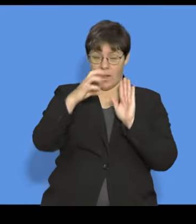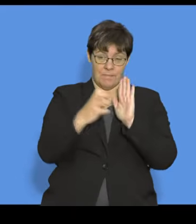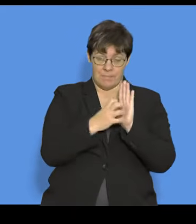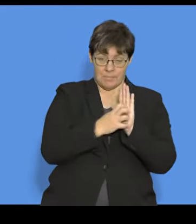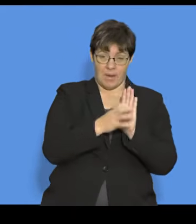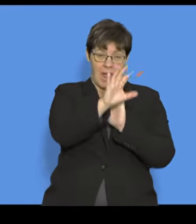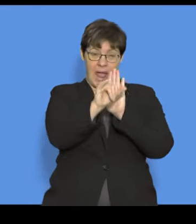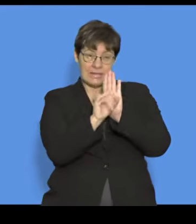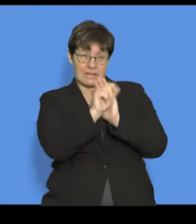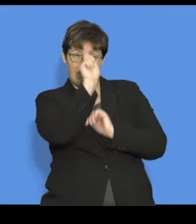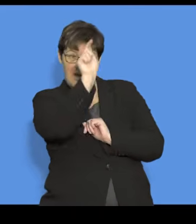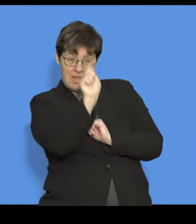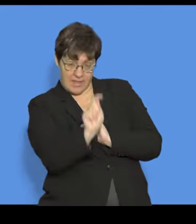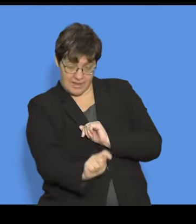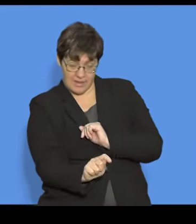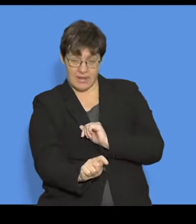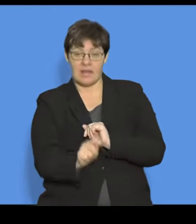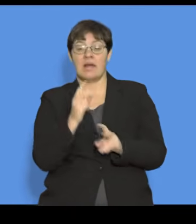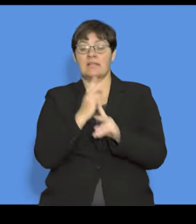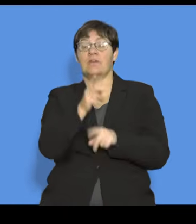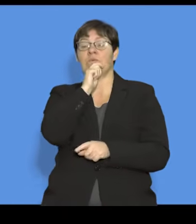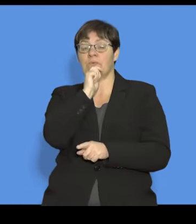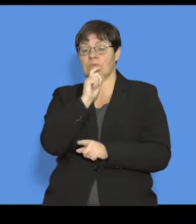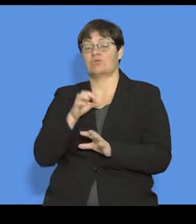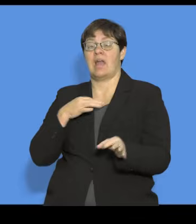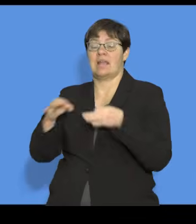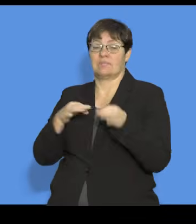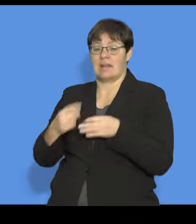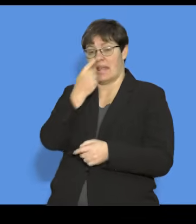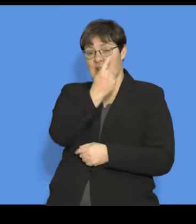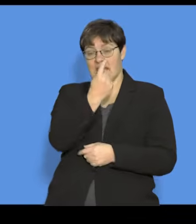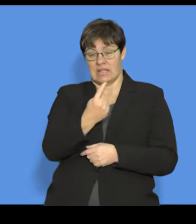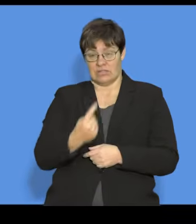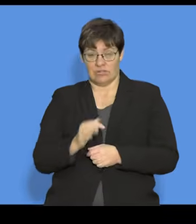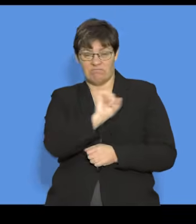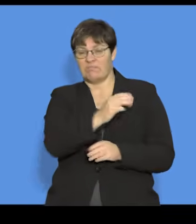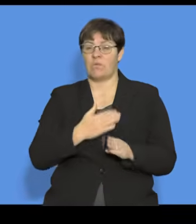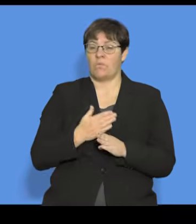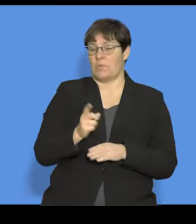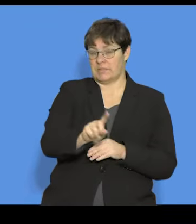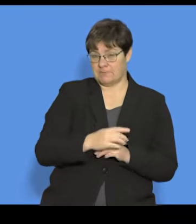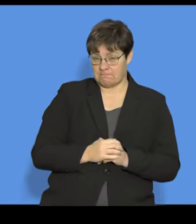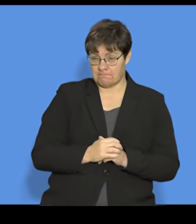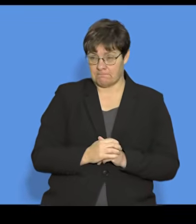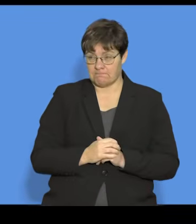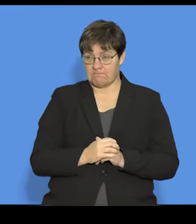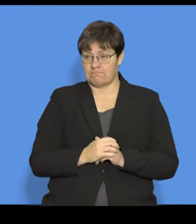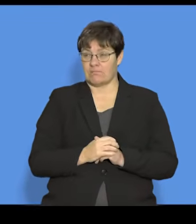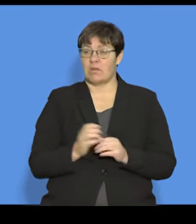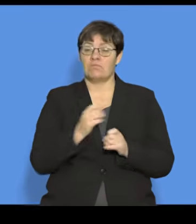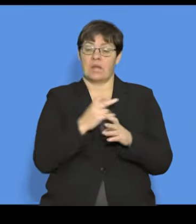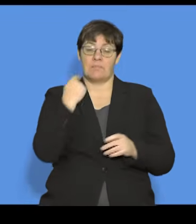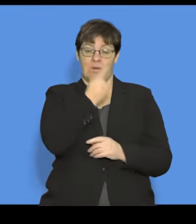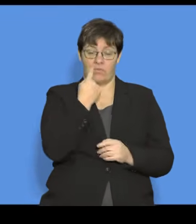diagram, identify the parts, and then use that to unpack each part and their function. So let's start with the